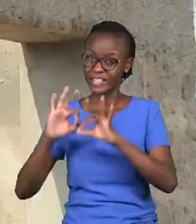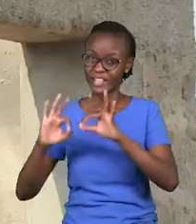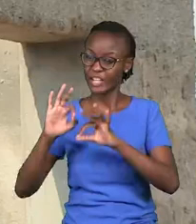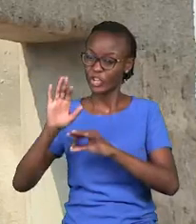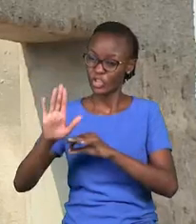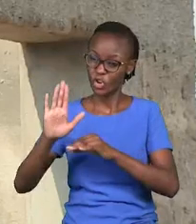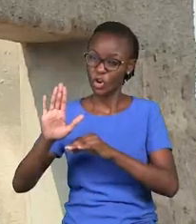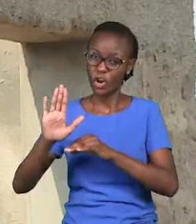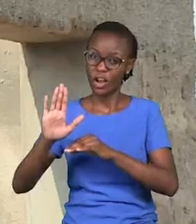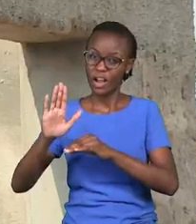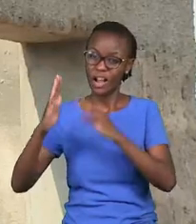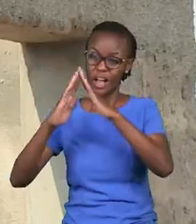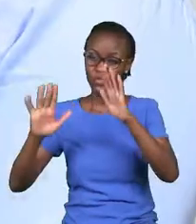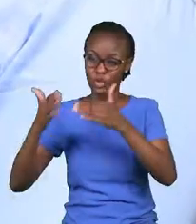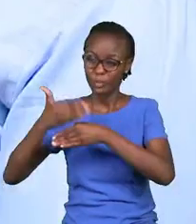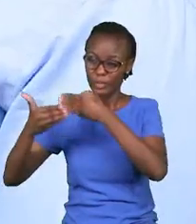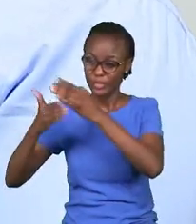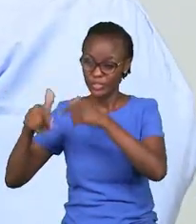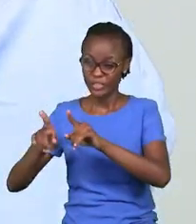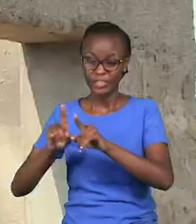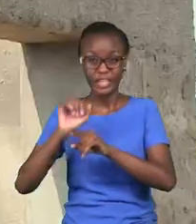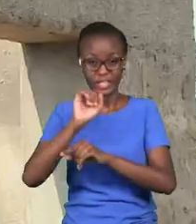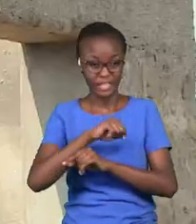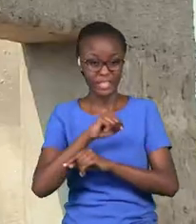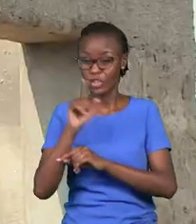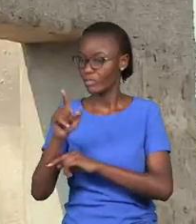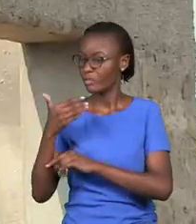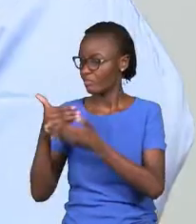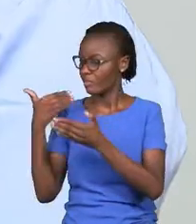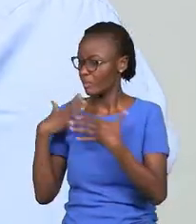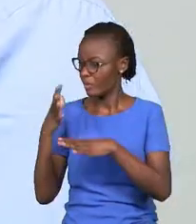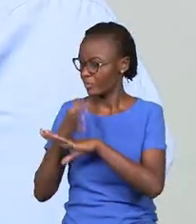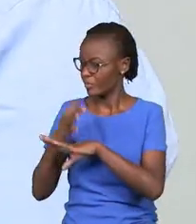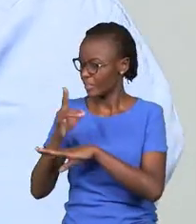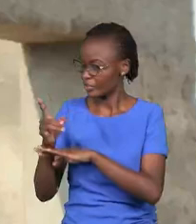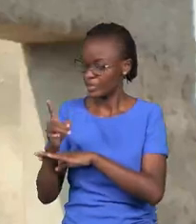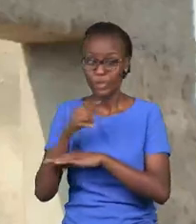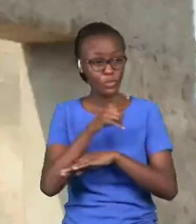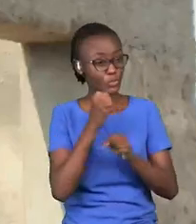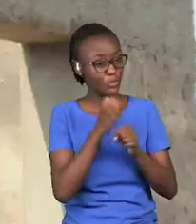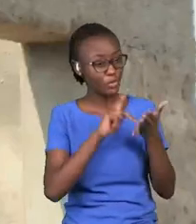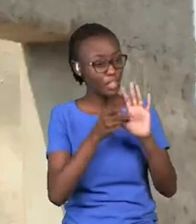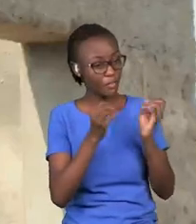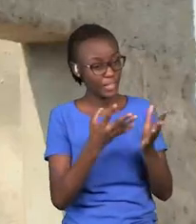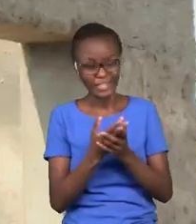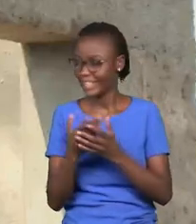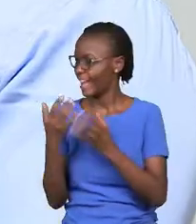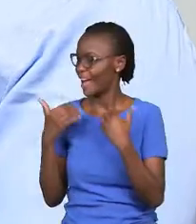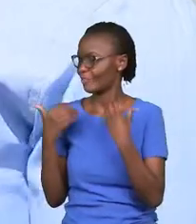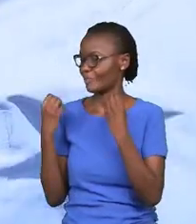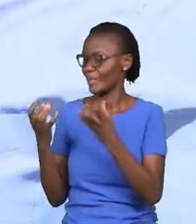else? Design my own house and build it myself. Have you ever been conned? Yes. How many projects have you done? Oh, I can't tell. Quite a